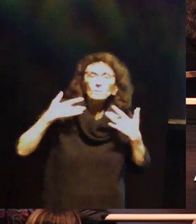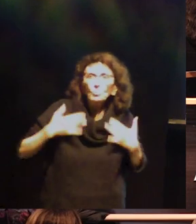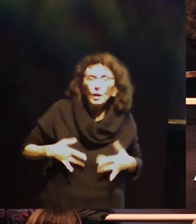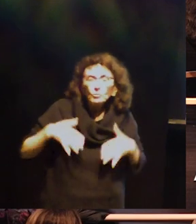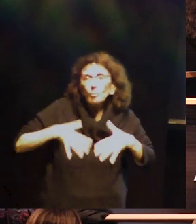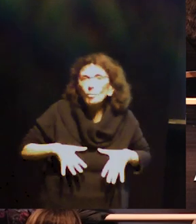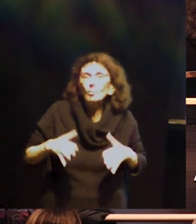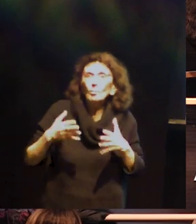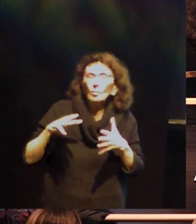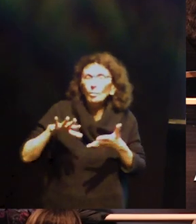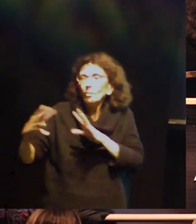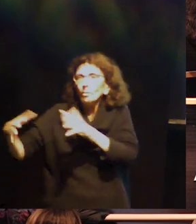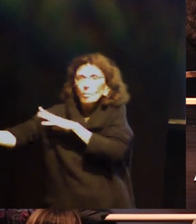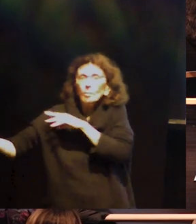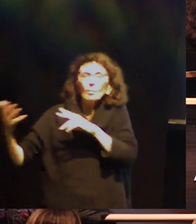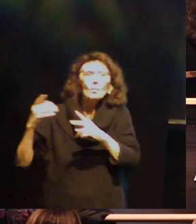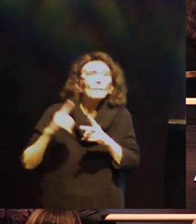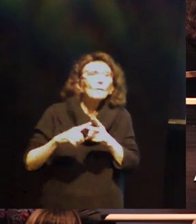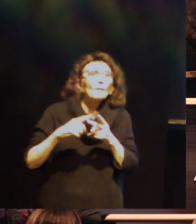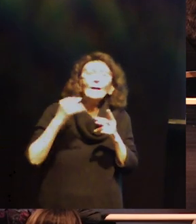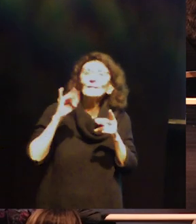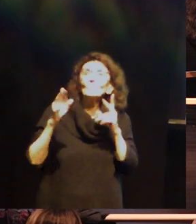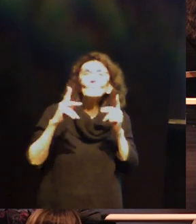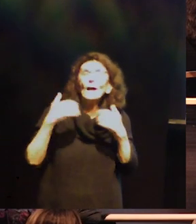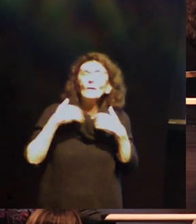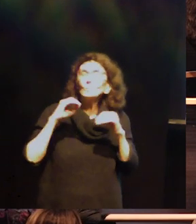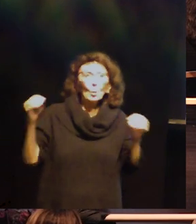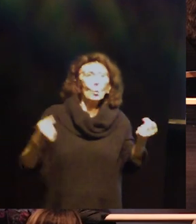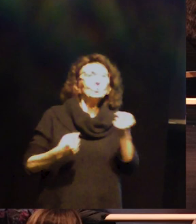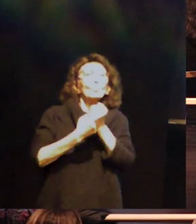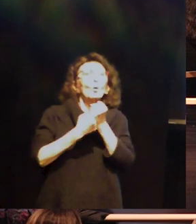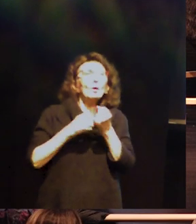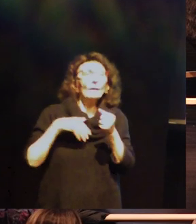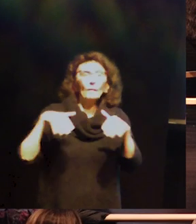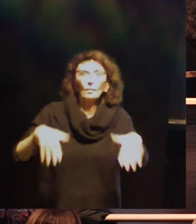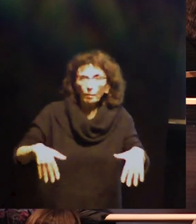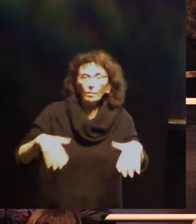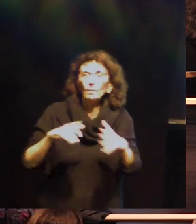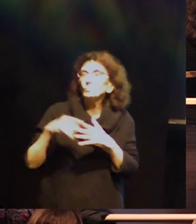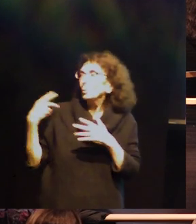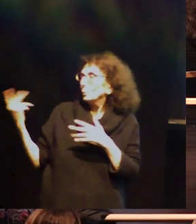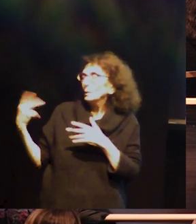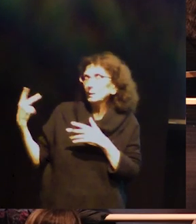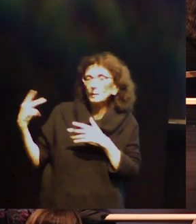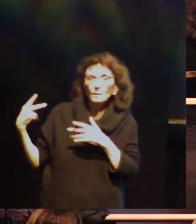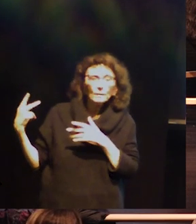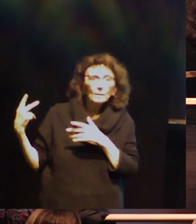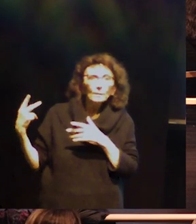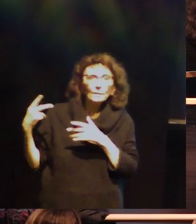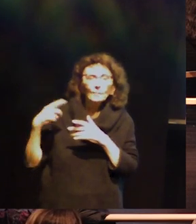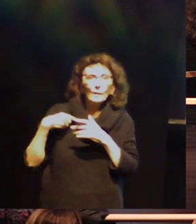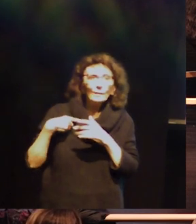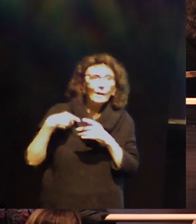anxiety does, and you know what happens to people when they don't have that support system. And so, Steven and I have sort of been this like yin